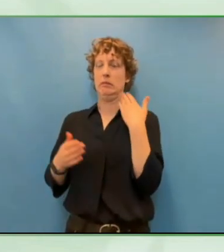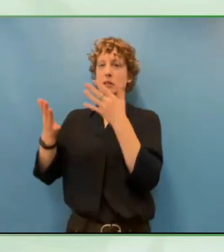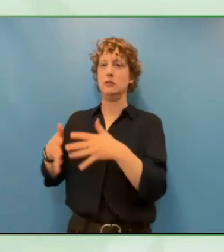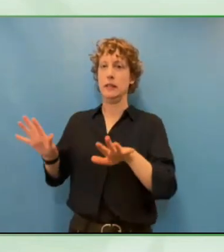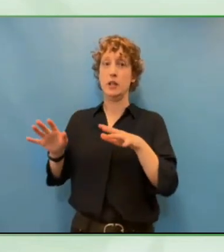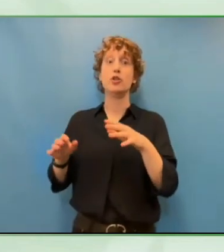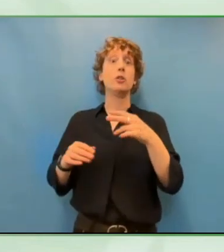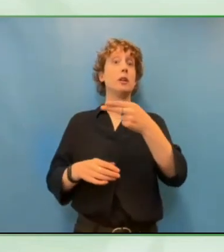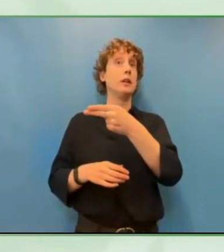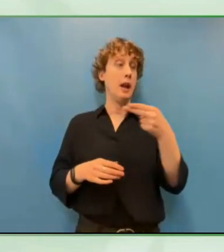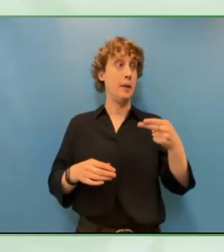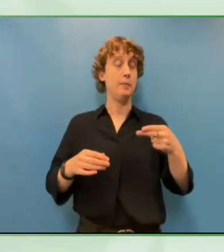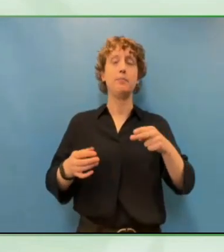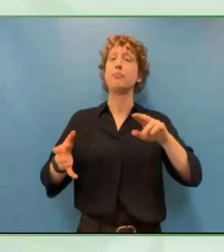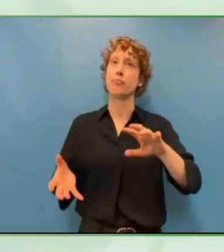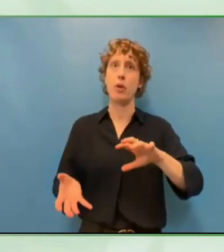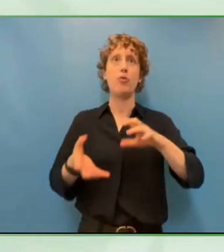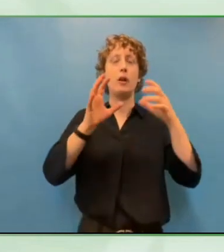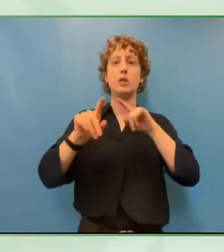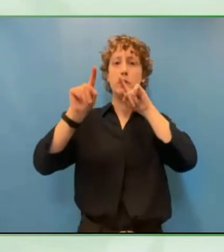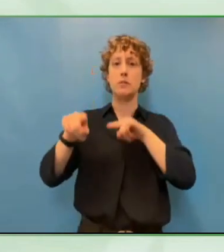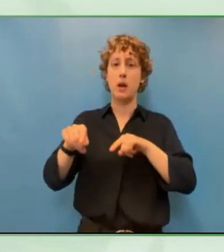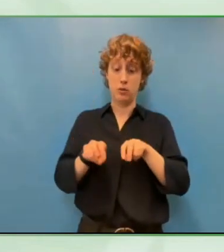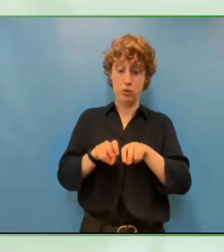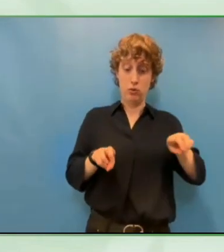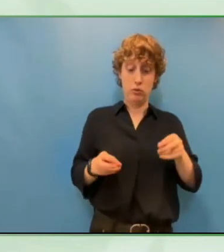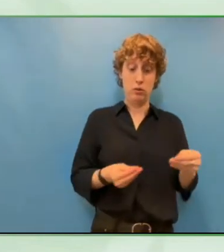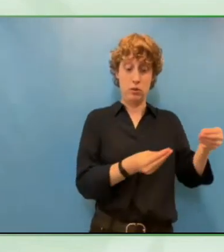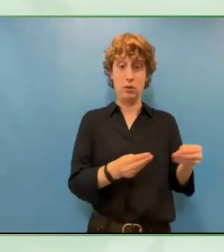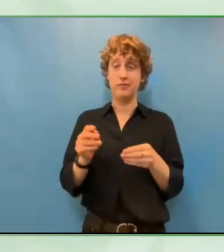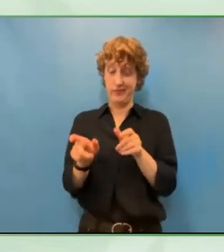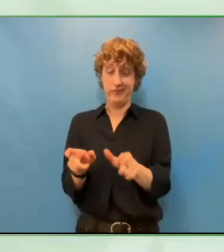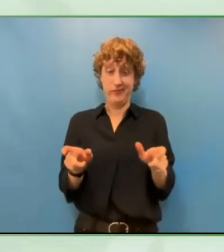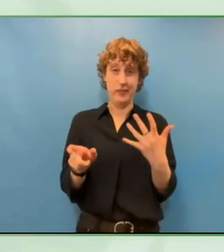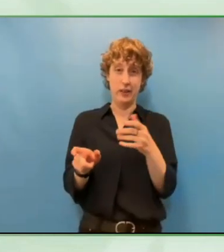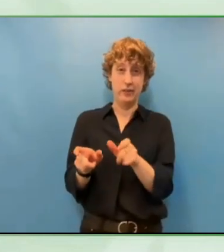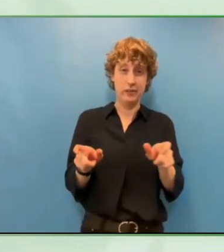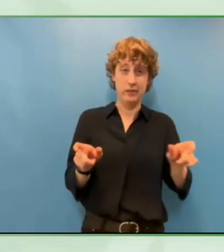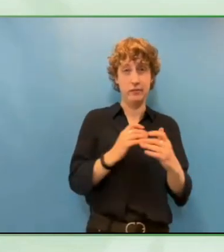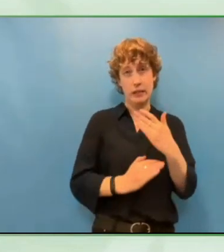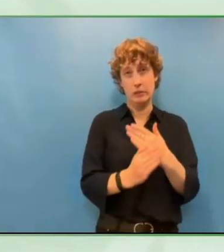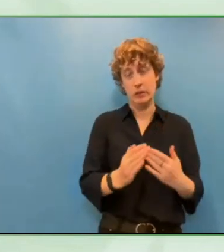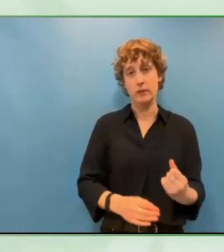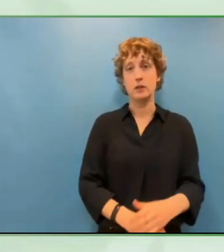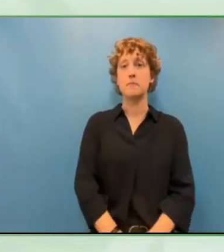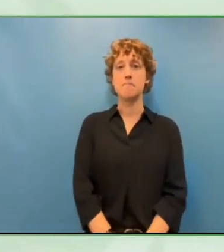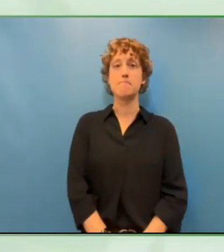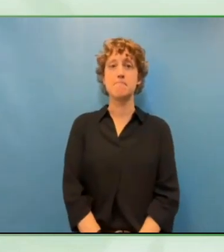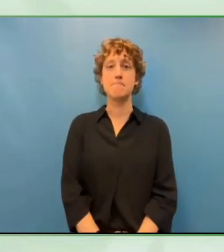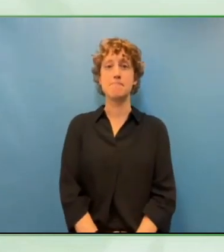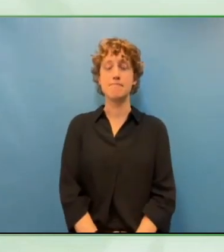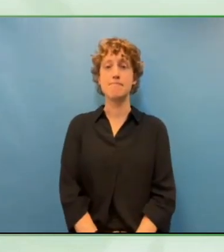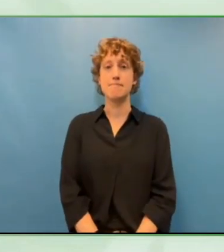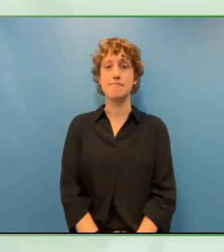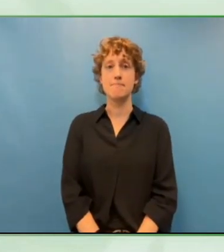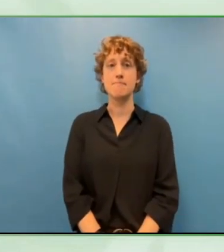with disabilities. And I think this would answer your question in a sentence: led by people with disabilities.